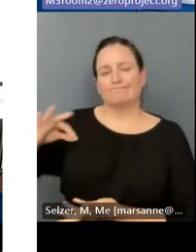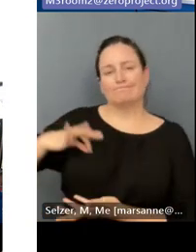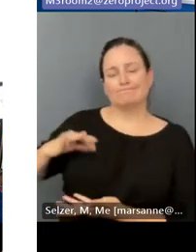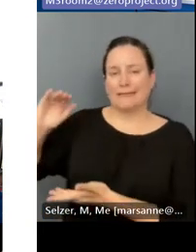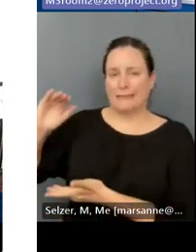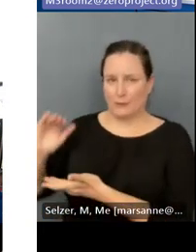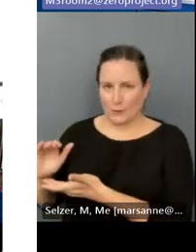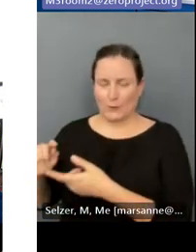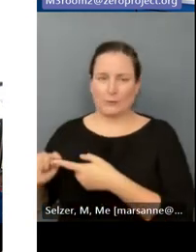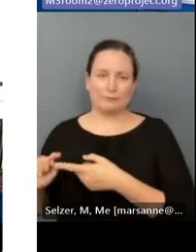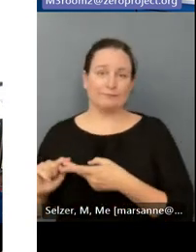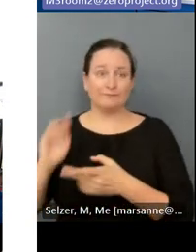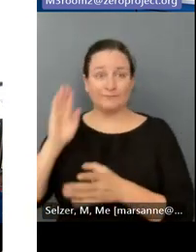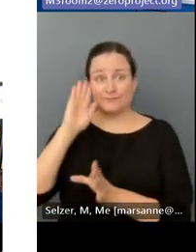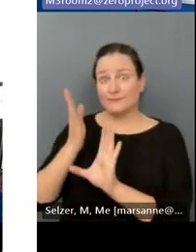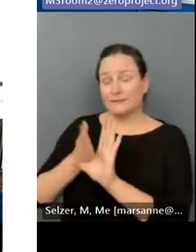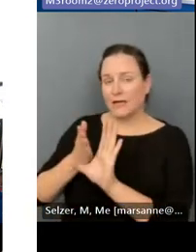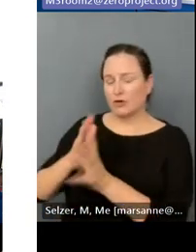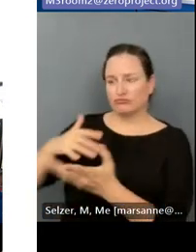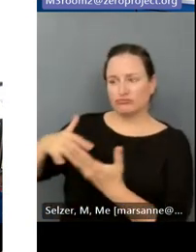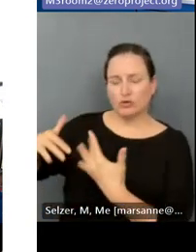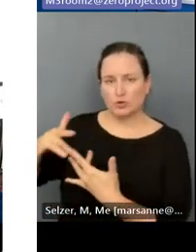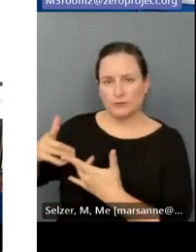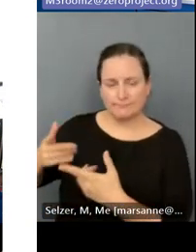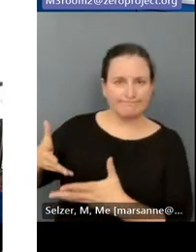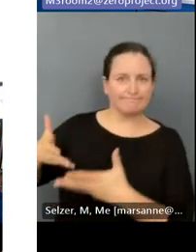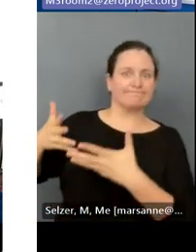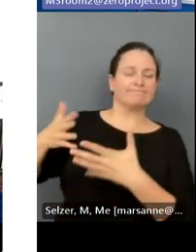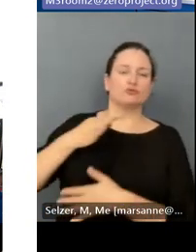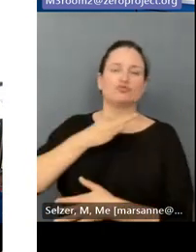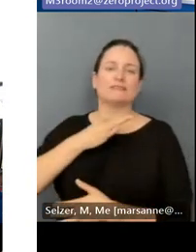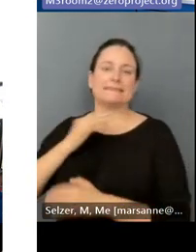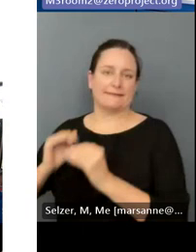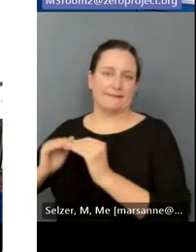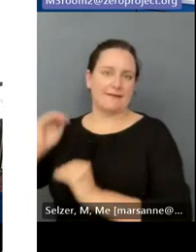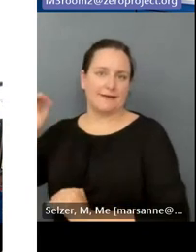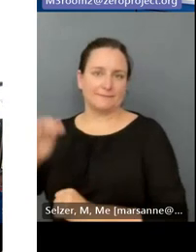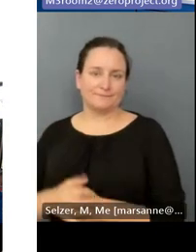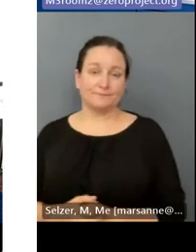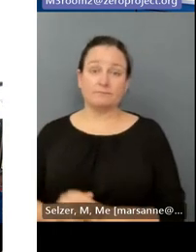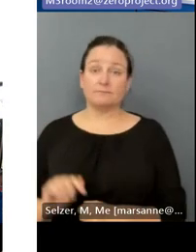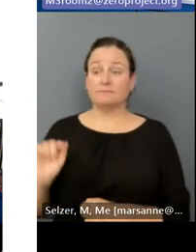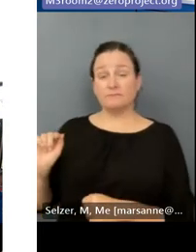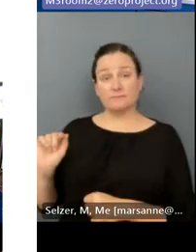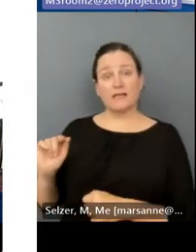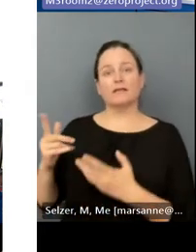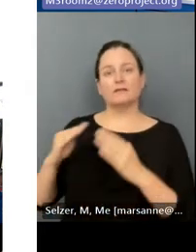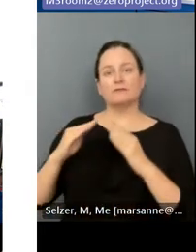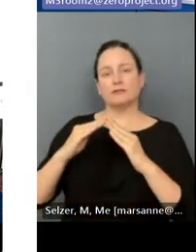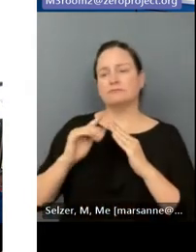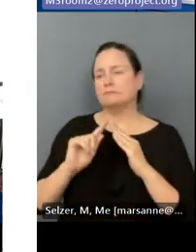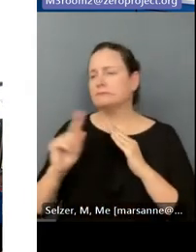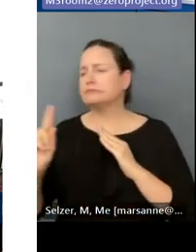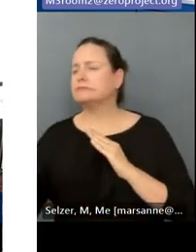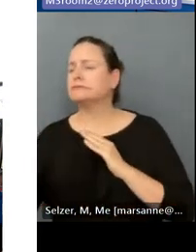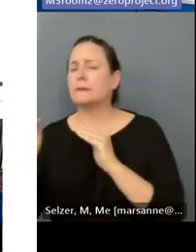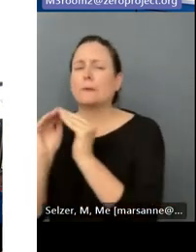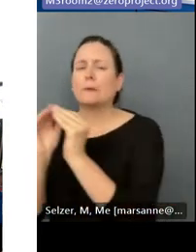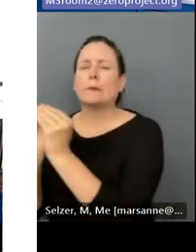risk contexts, and they are mainly from rural areas of the department of Cundinamarca.